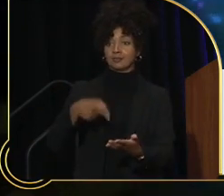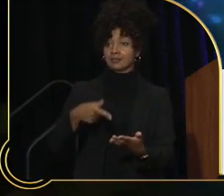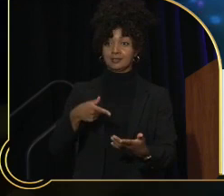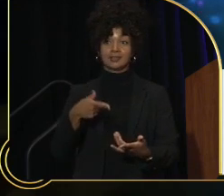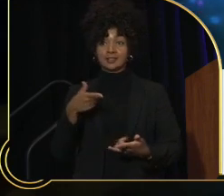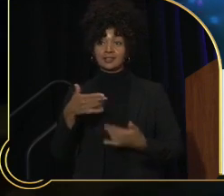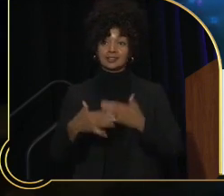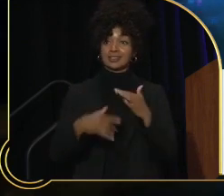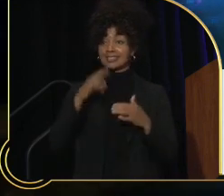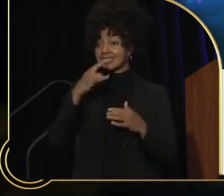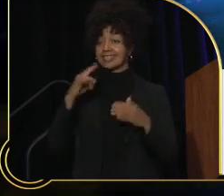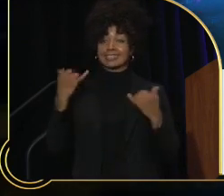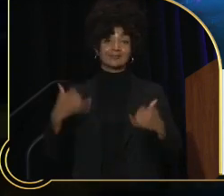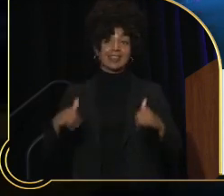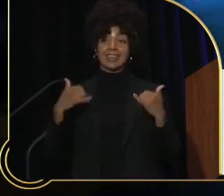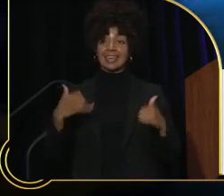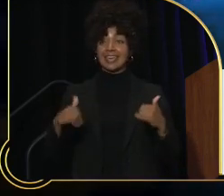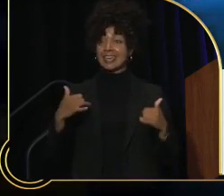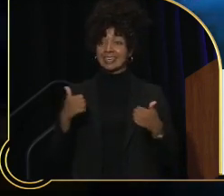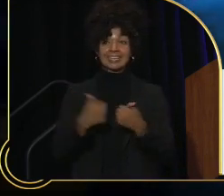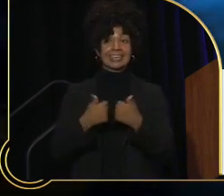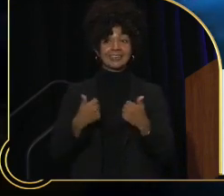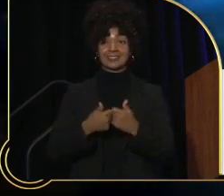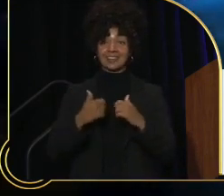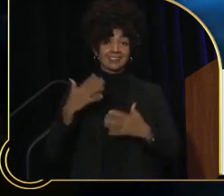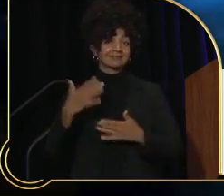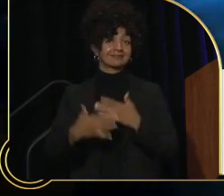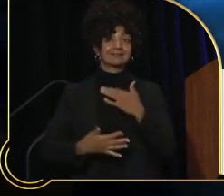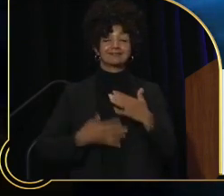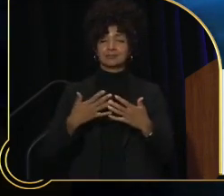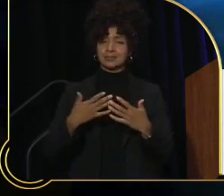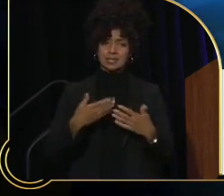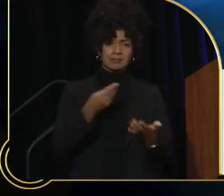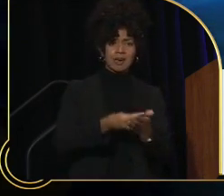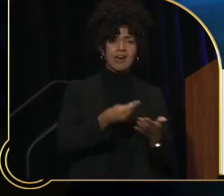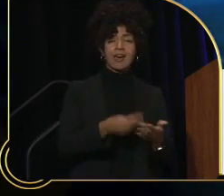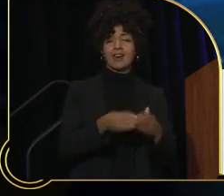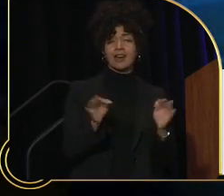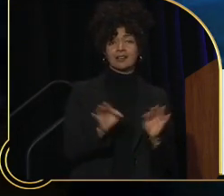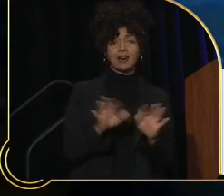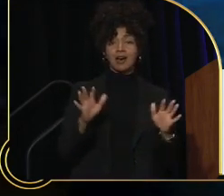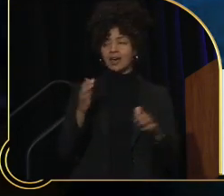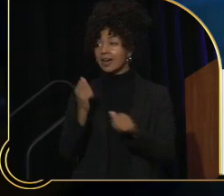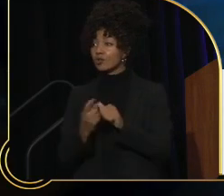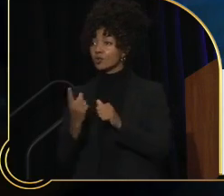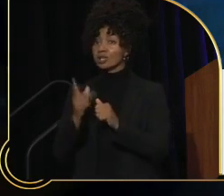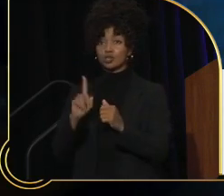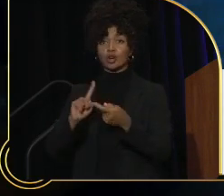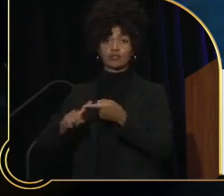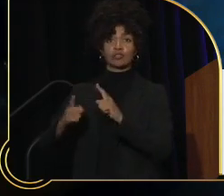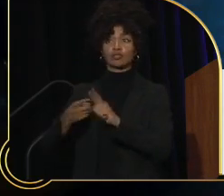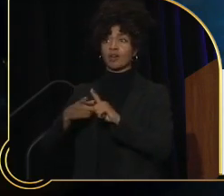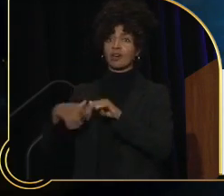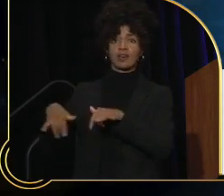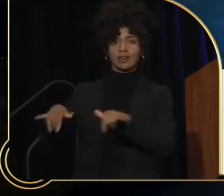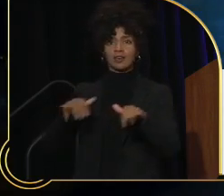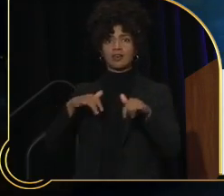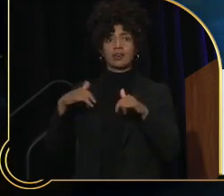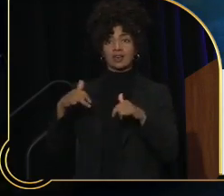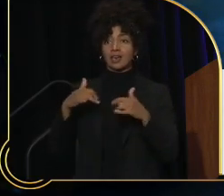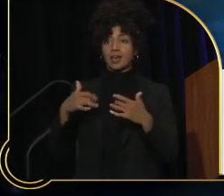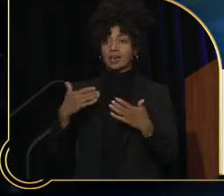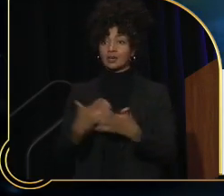game. Oh, yeah. Worthless money, everyone's your friend. A new morality that you can